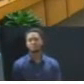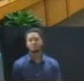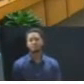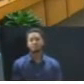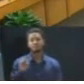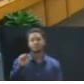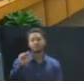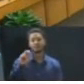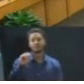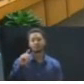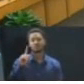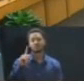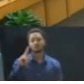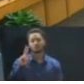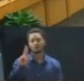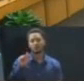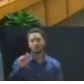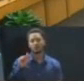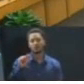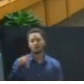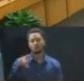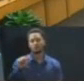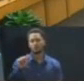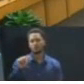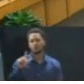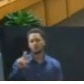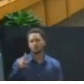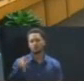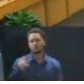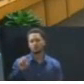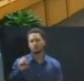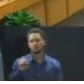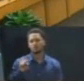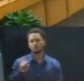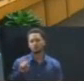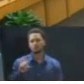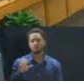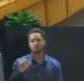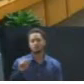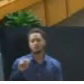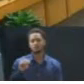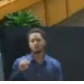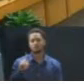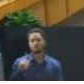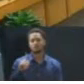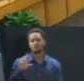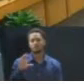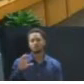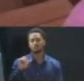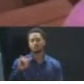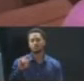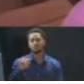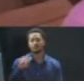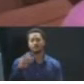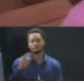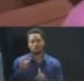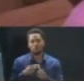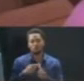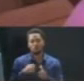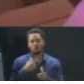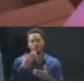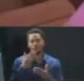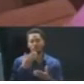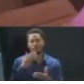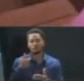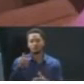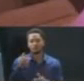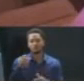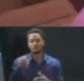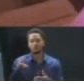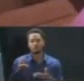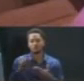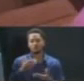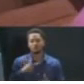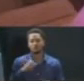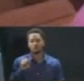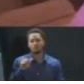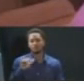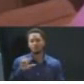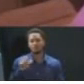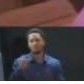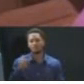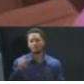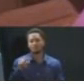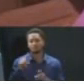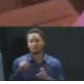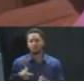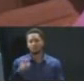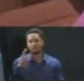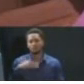Sandra Valukas, 10,004 Highgate Circle. First, I would like to thank the board for eliminating the SAT-10 test for K through 2 this year. My